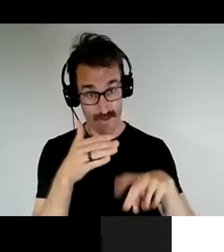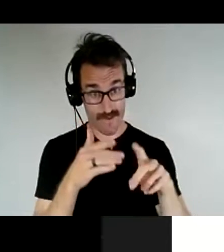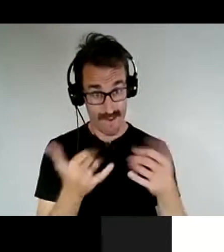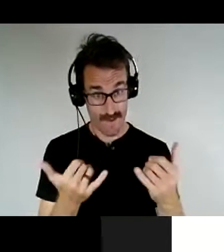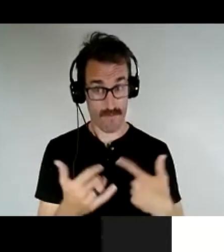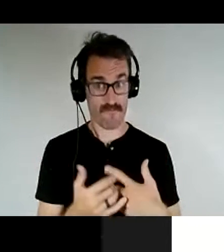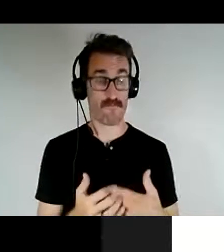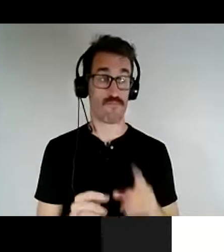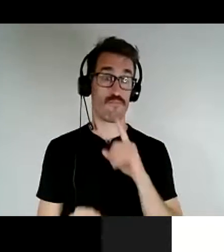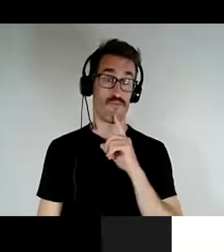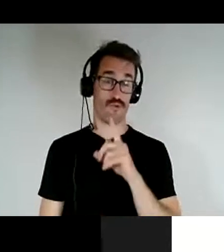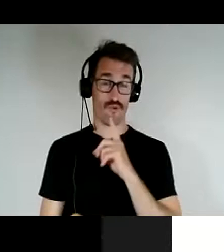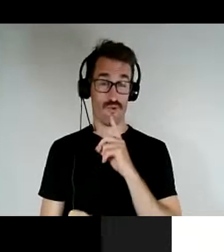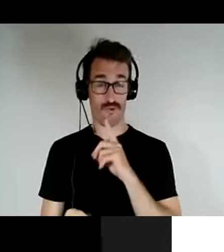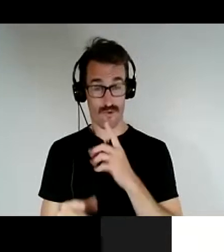great.